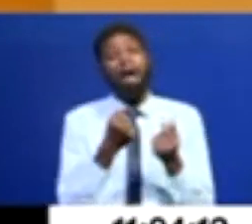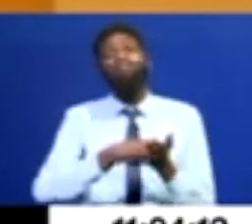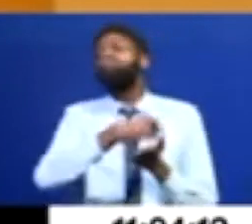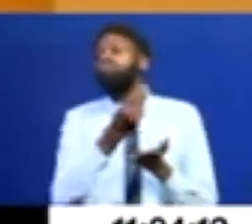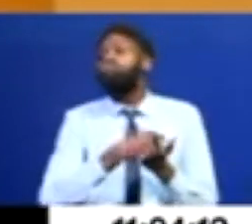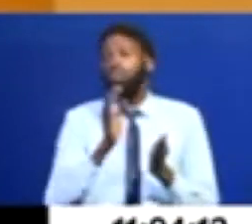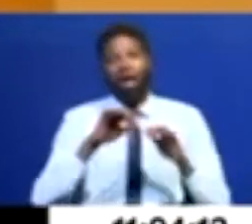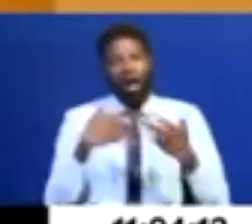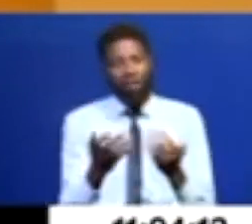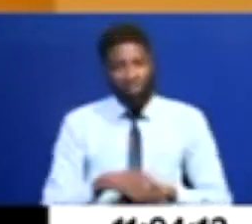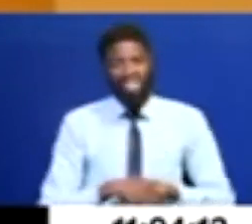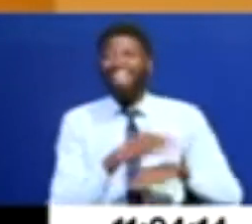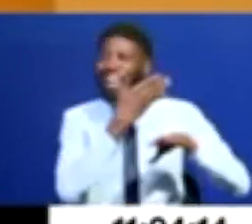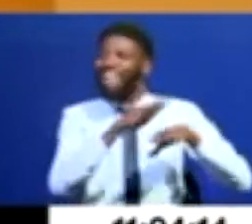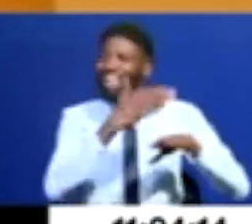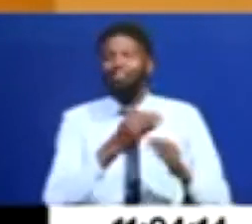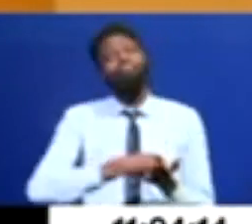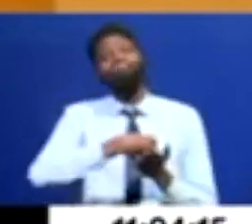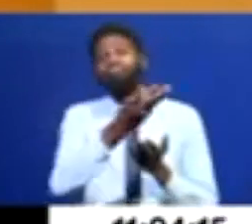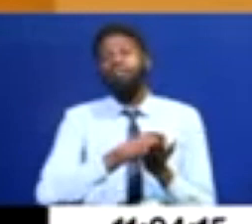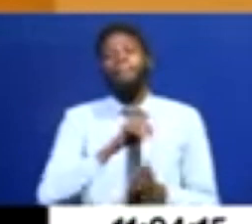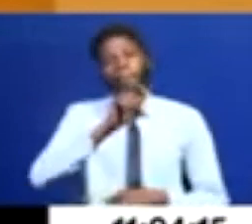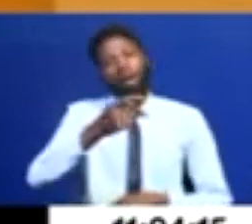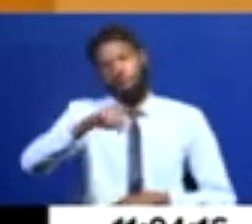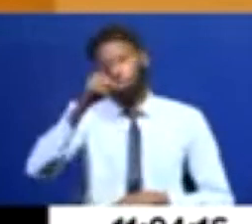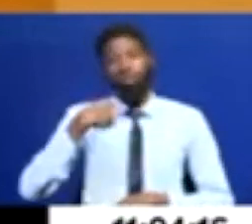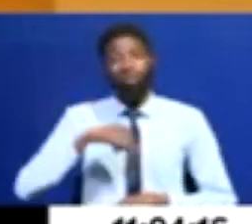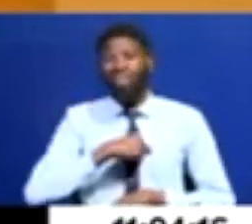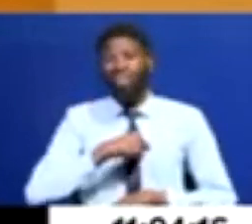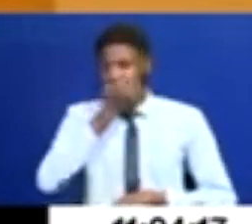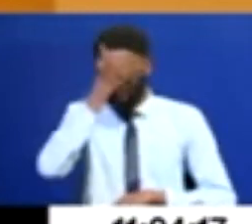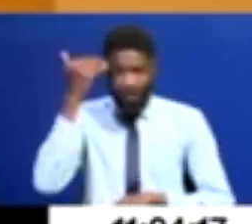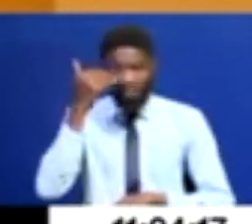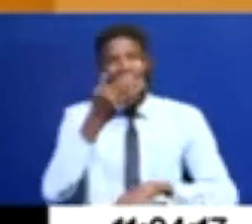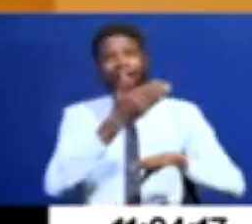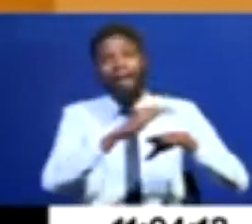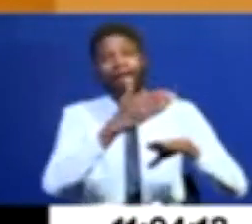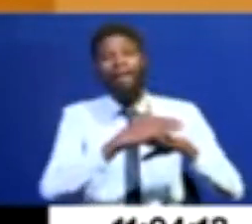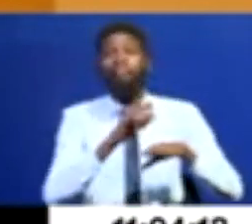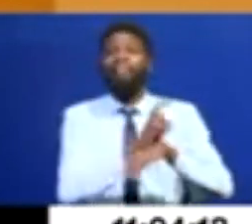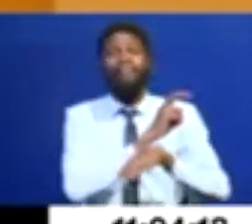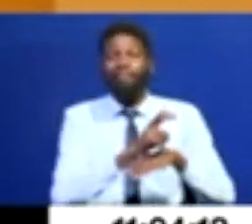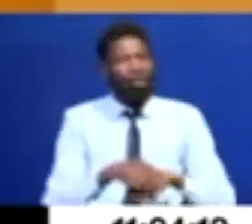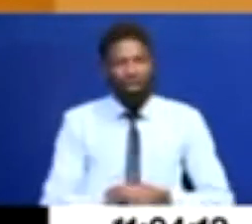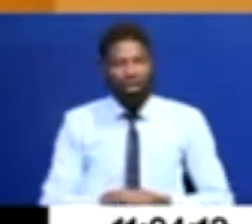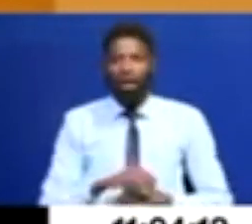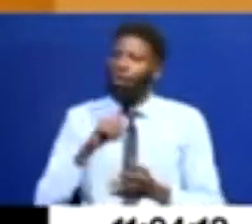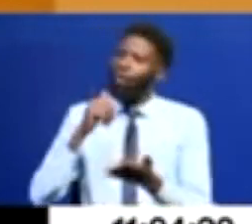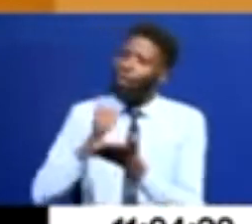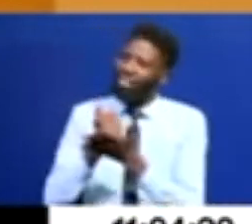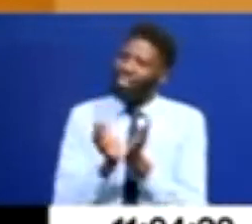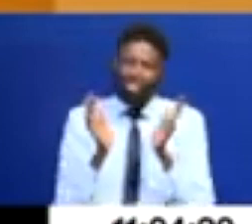that expenditure has to be done right. Let's not forget to monitor the expenditure. let the Auditor General be very keen and hear the cry